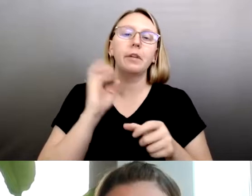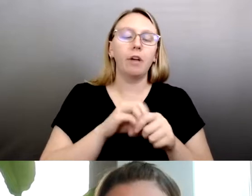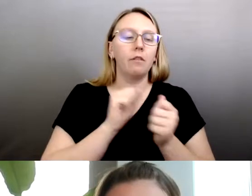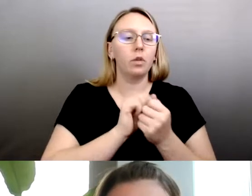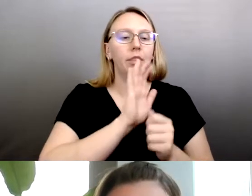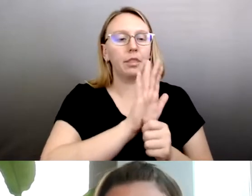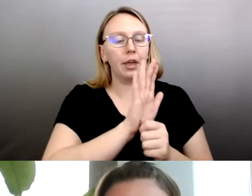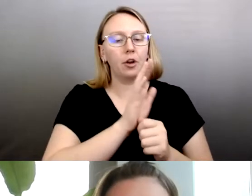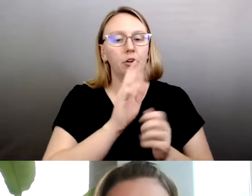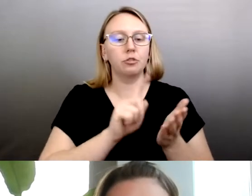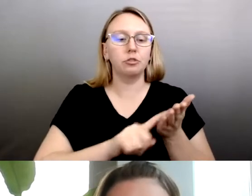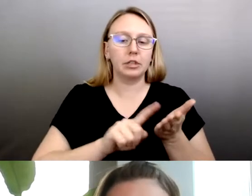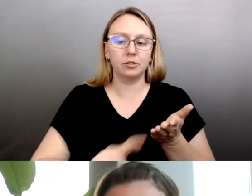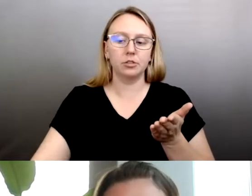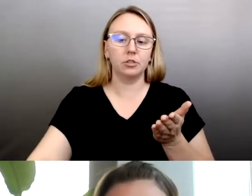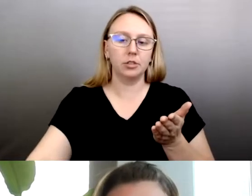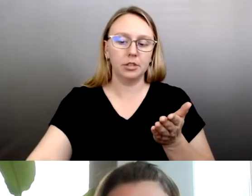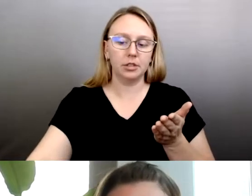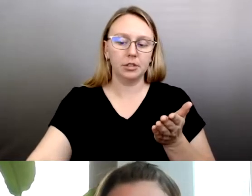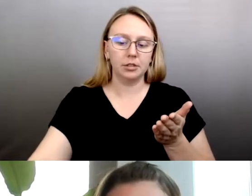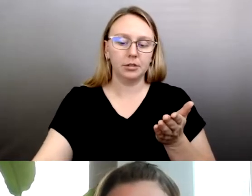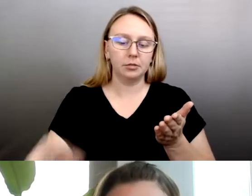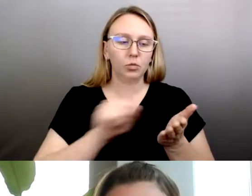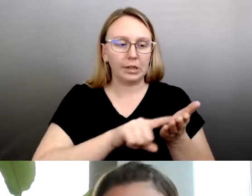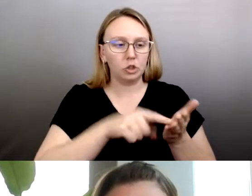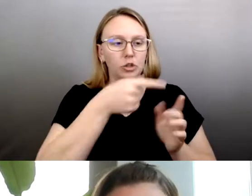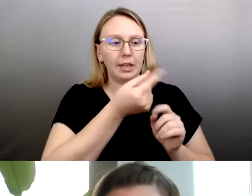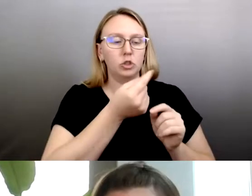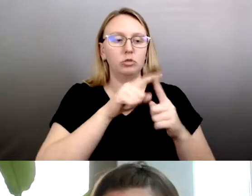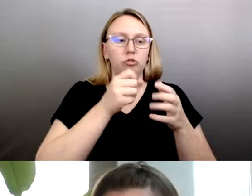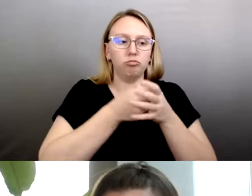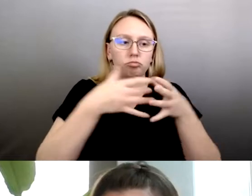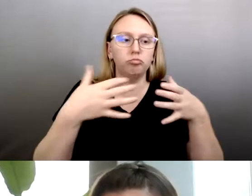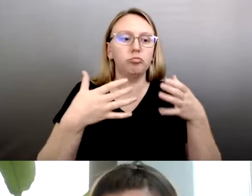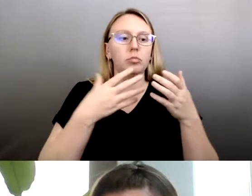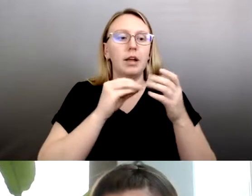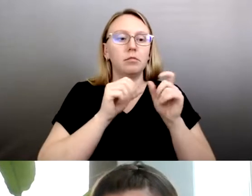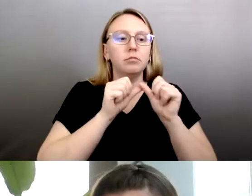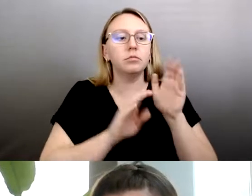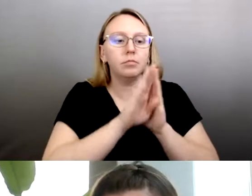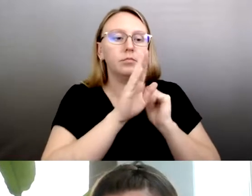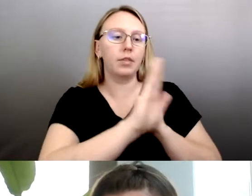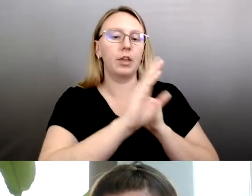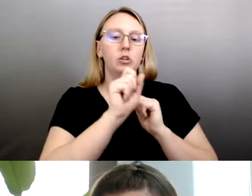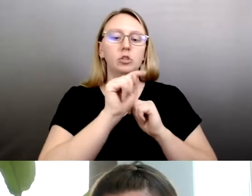they do to expand and grow their body, their studio practice. So I'm just